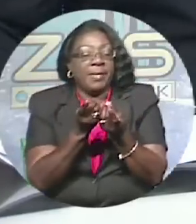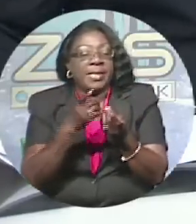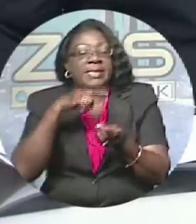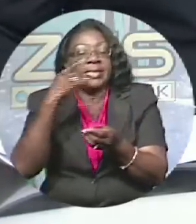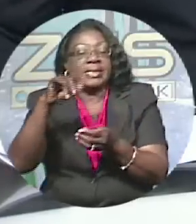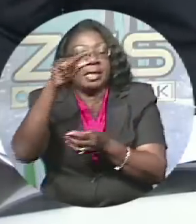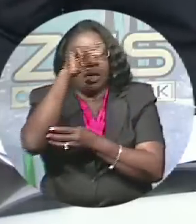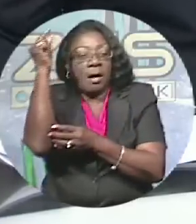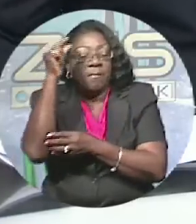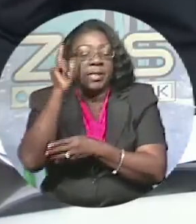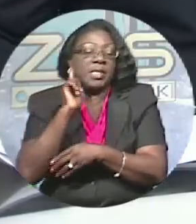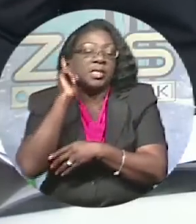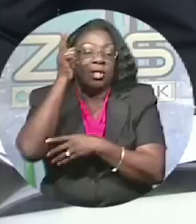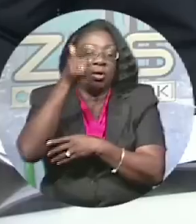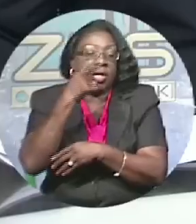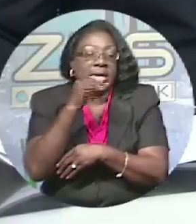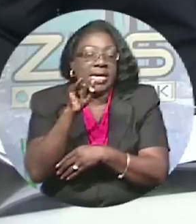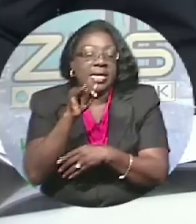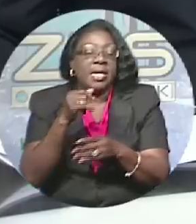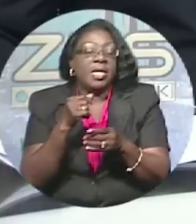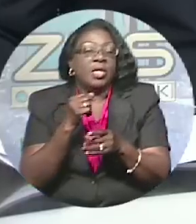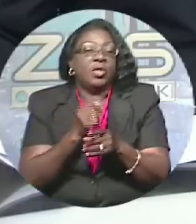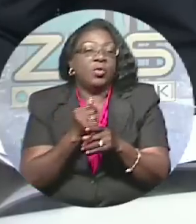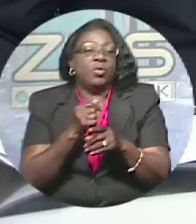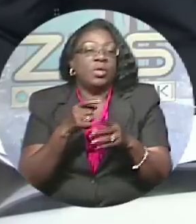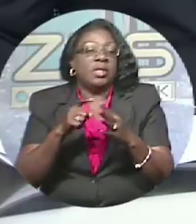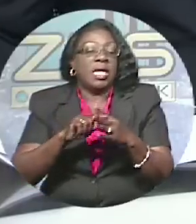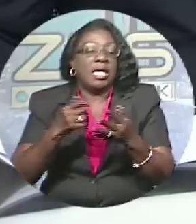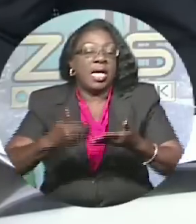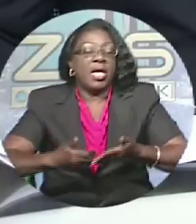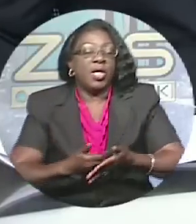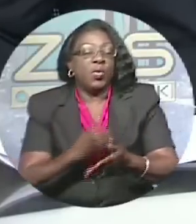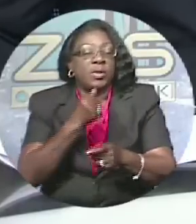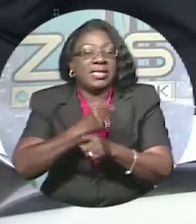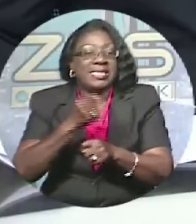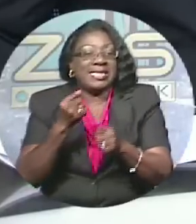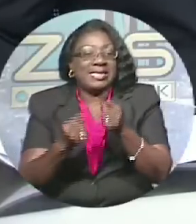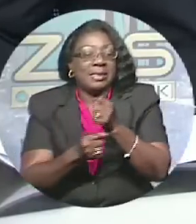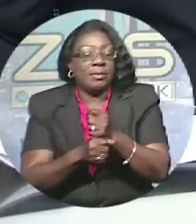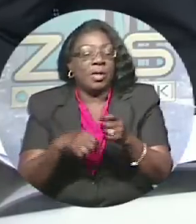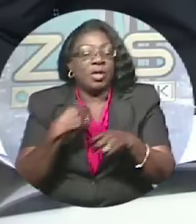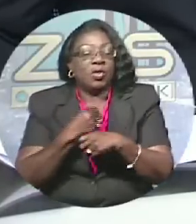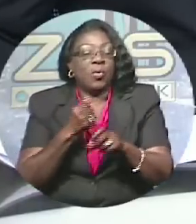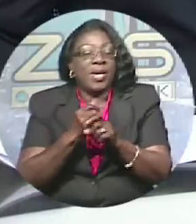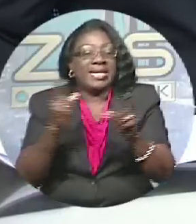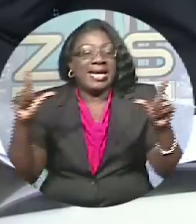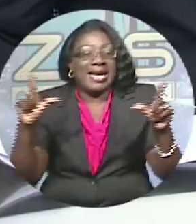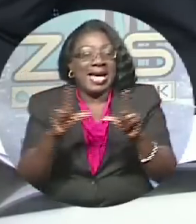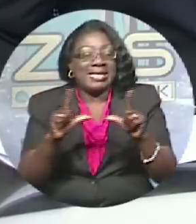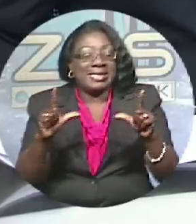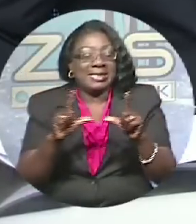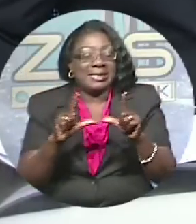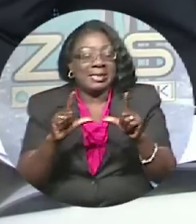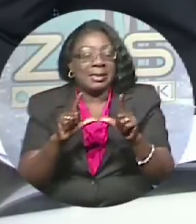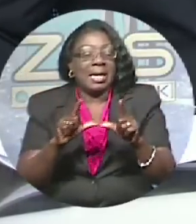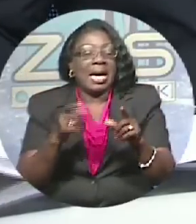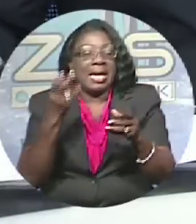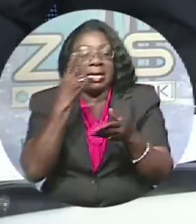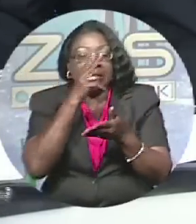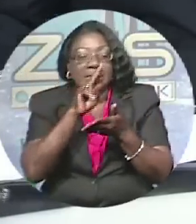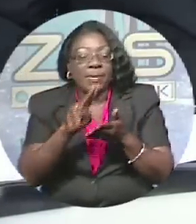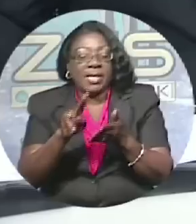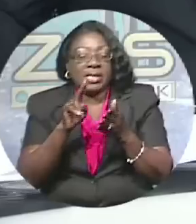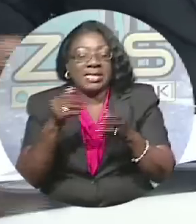now looking to implement an automated system to make the licensing and registration process a whole lot smoother. Here's LaDon